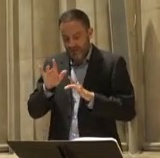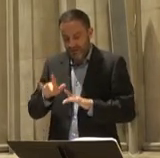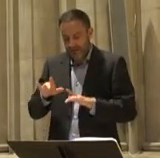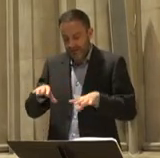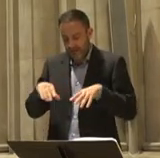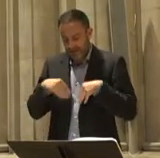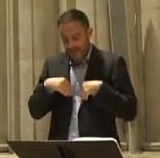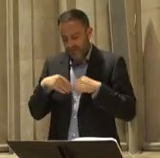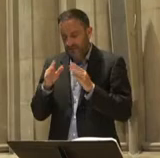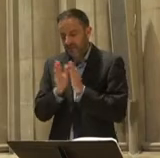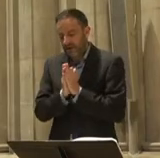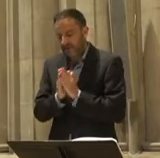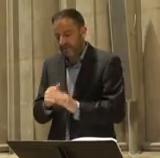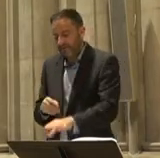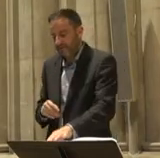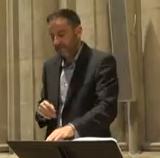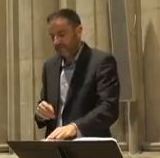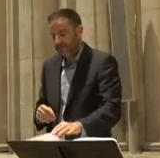mercy.